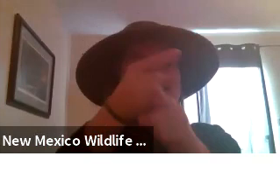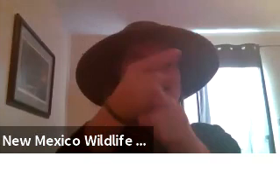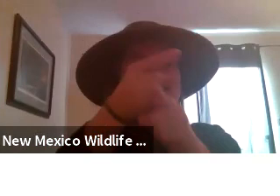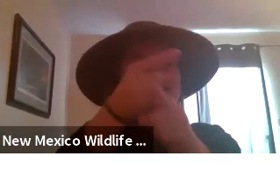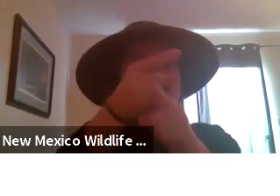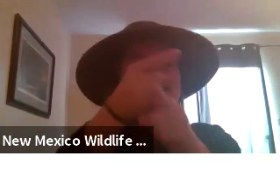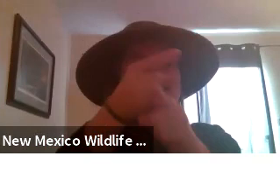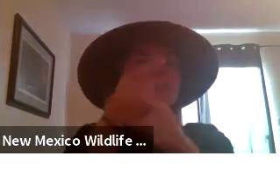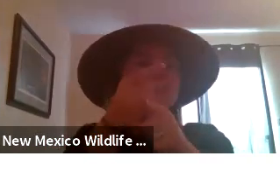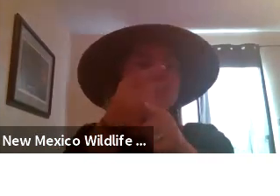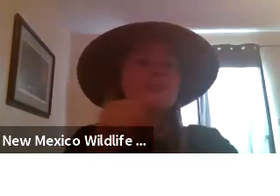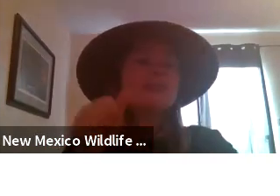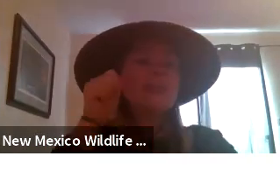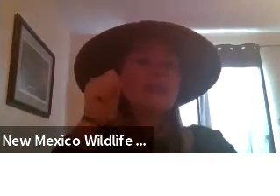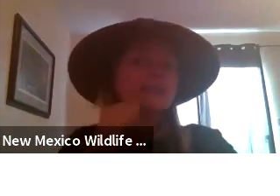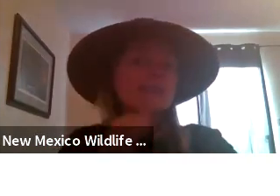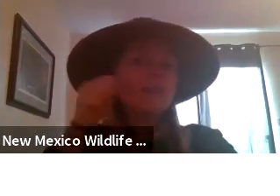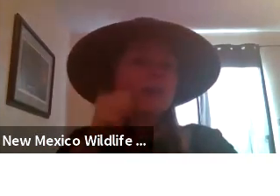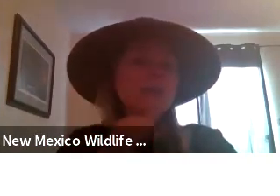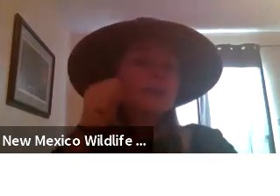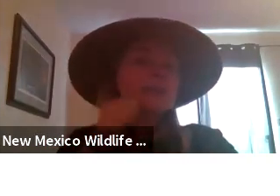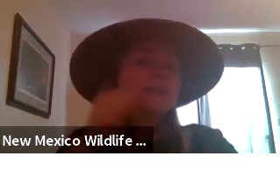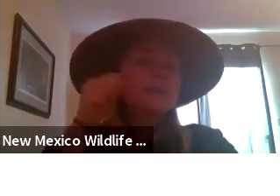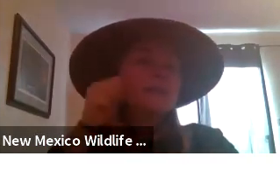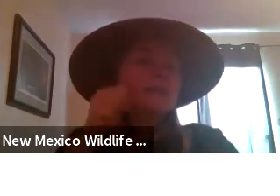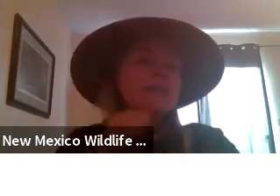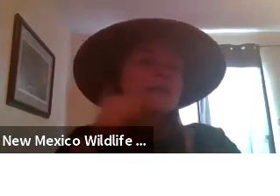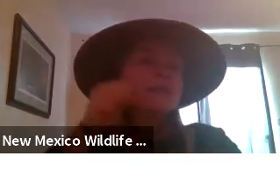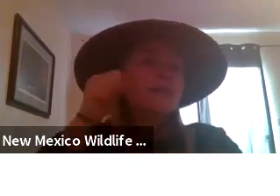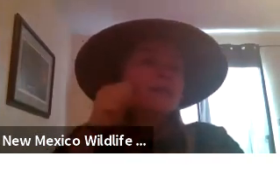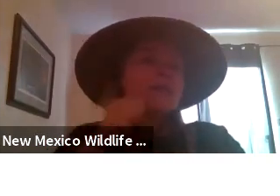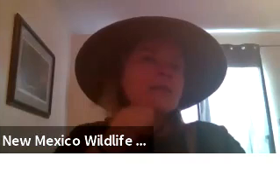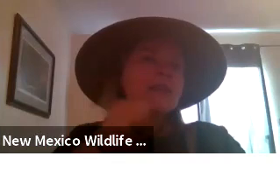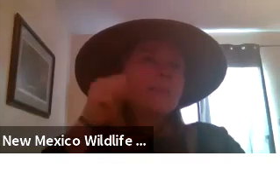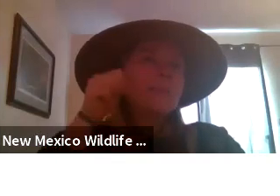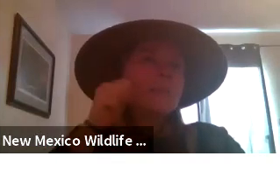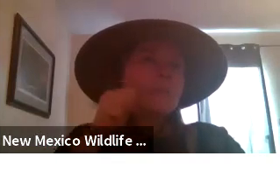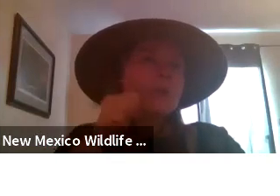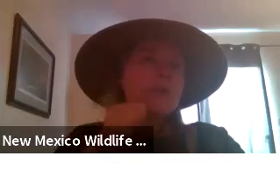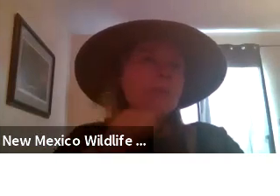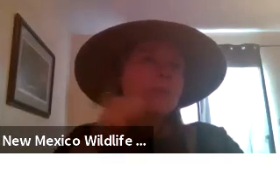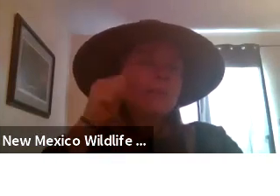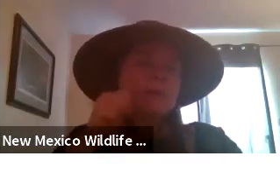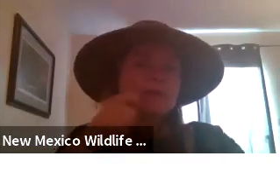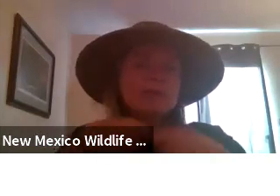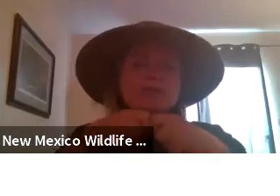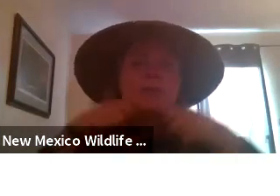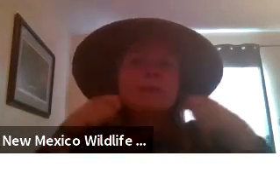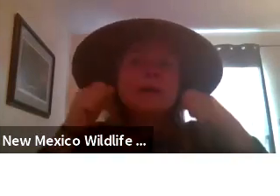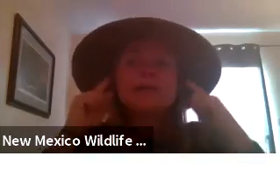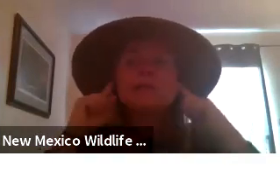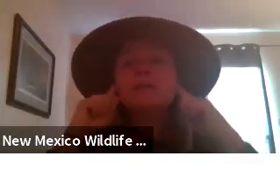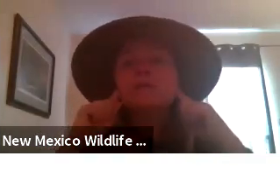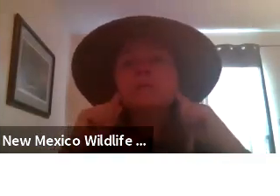Sister, sister, sister. So same thing. This is the sign for girl. We learned it recently. It comes from way back when girls used to